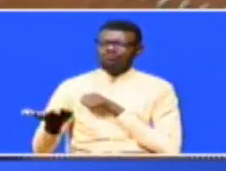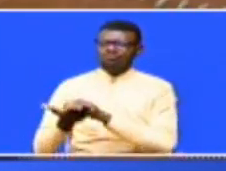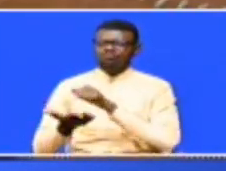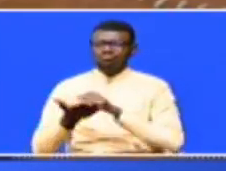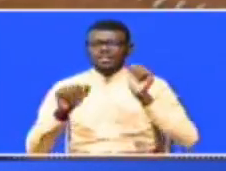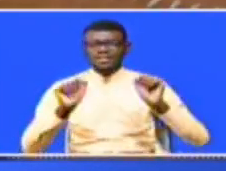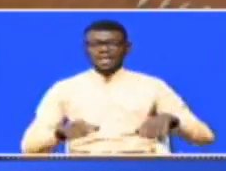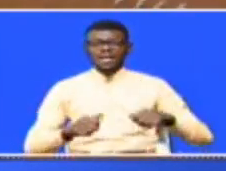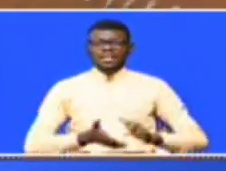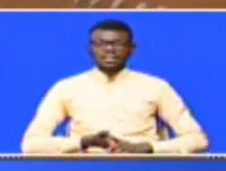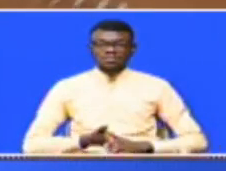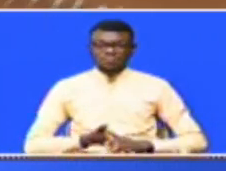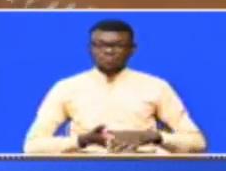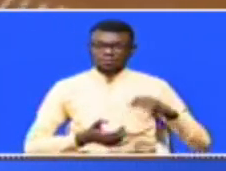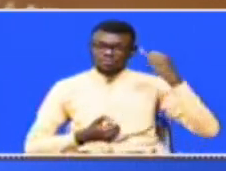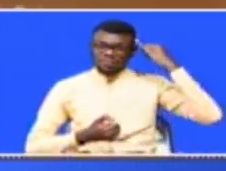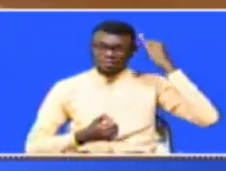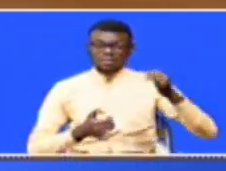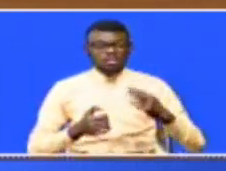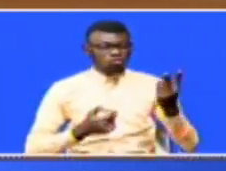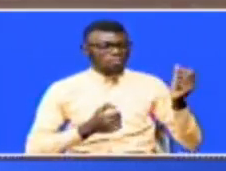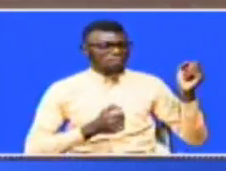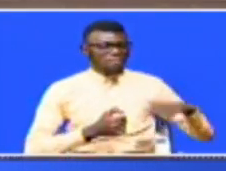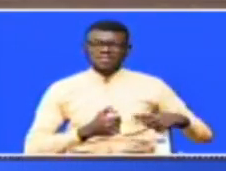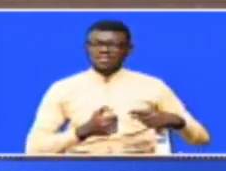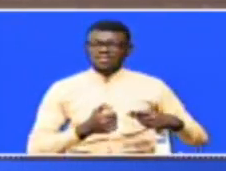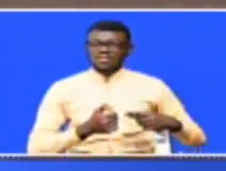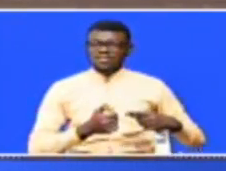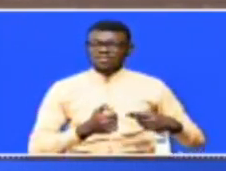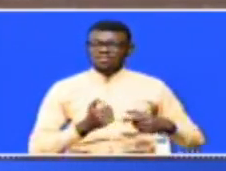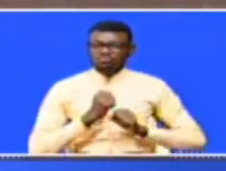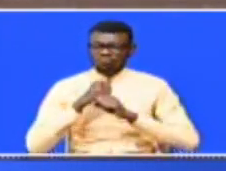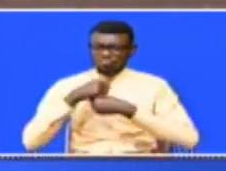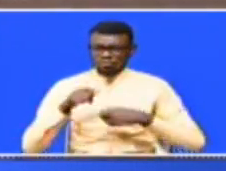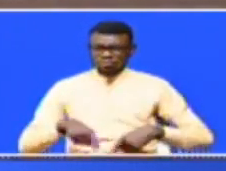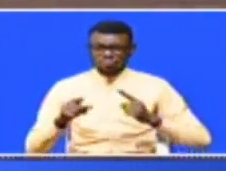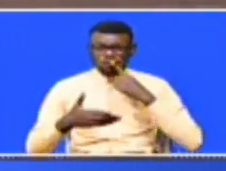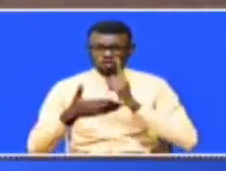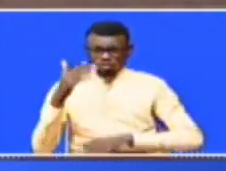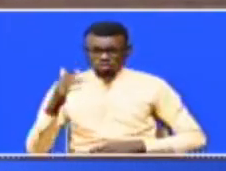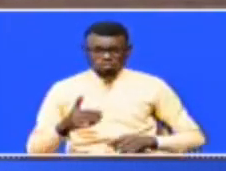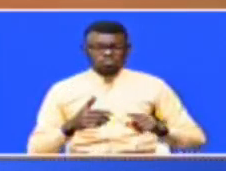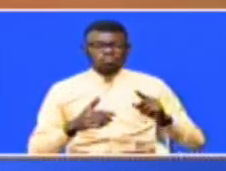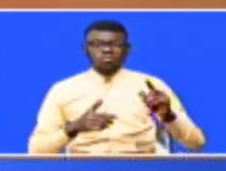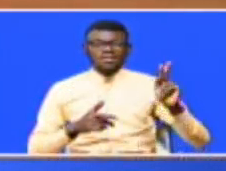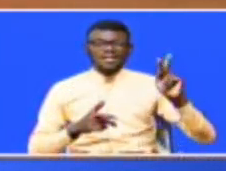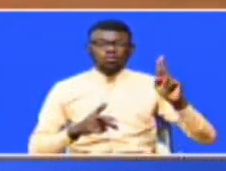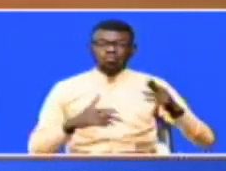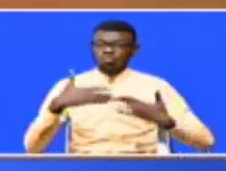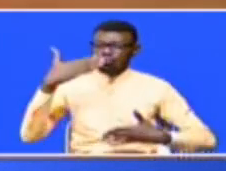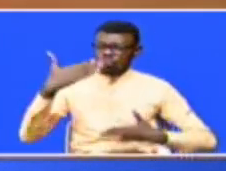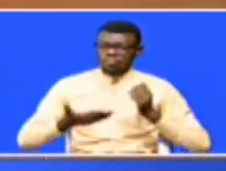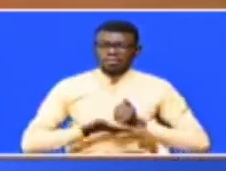Ubunifu huu ambao umemchukua takriban miezi miwili, anasema aliwasilisha wazo lake kwa chuo kikuu cha Kenyatta,